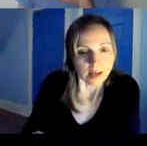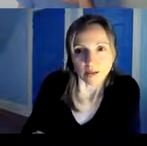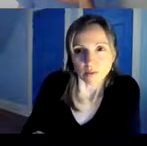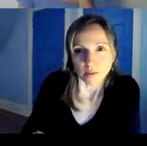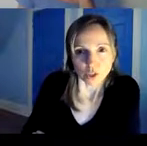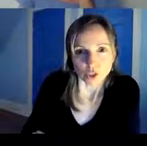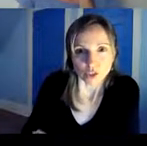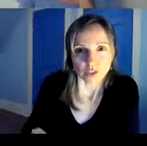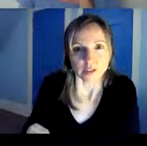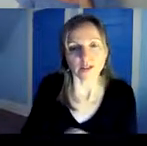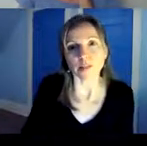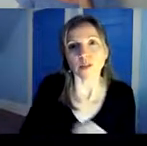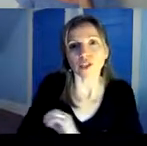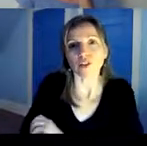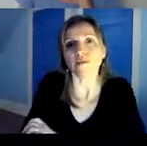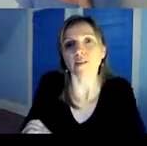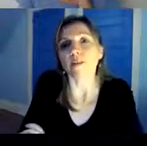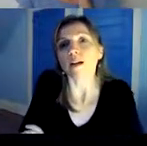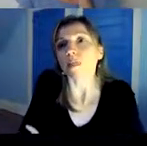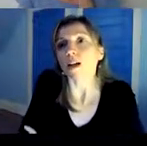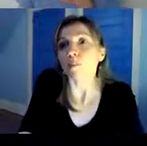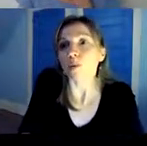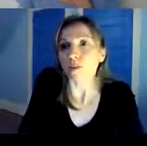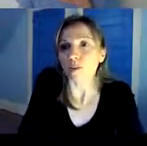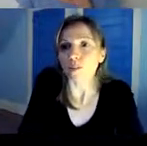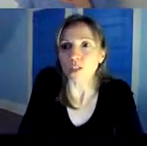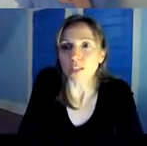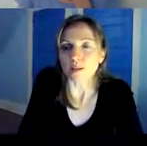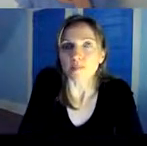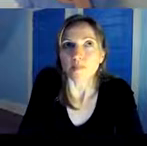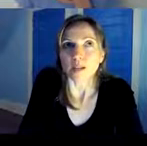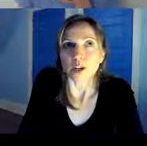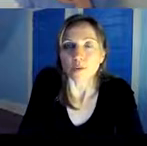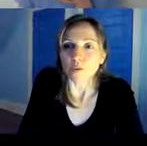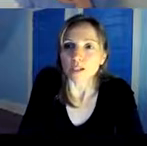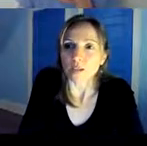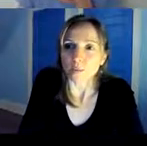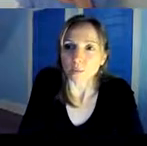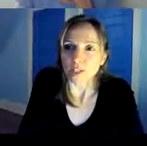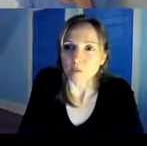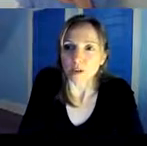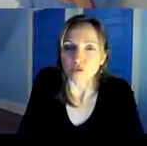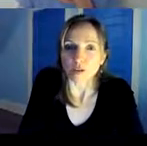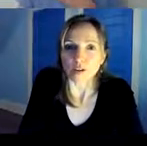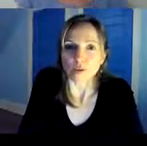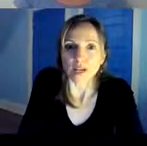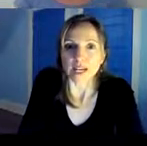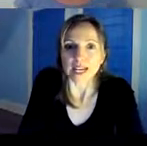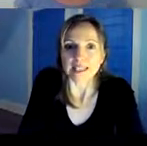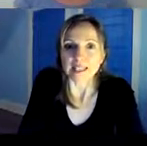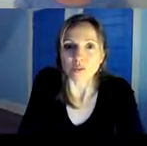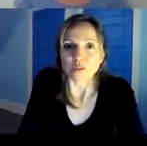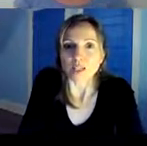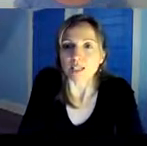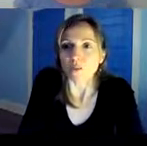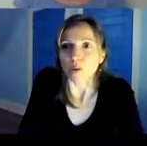And I have a picture, here is a picture from the Humber River, which is a river in the west part of Toronto.